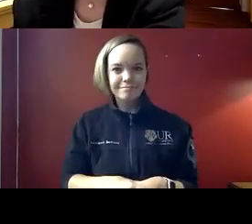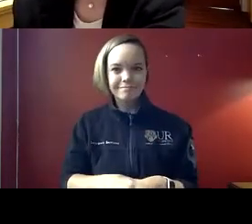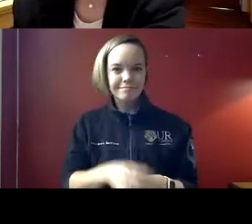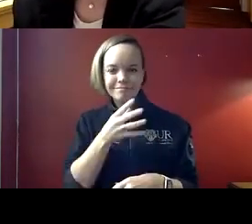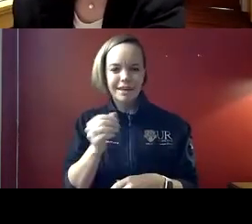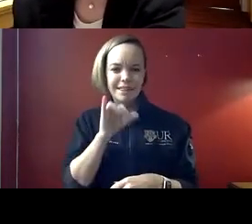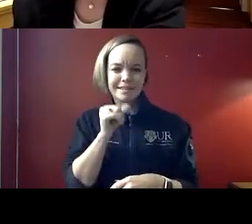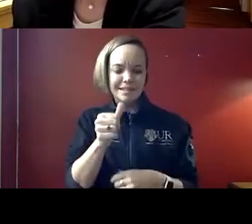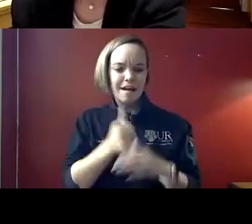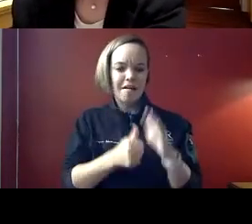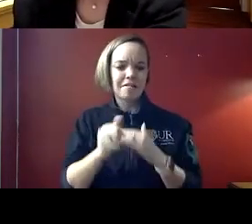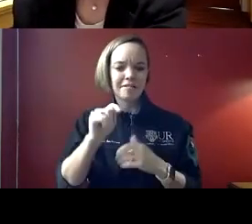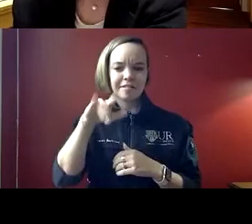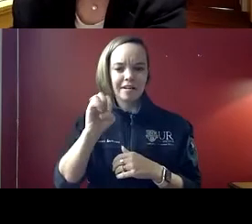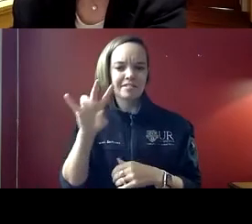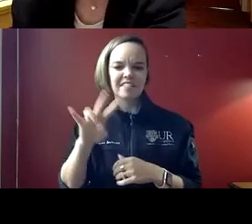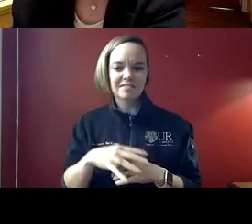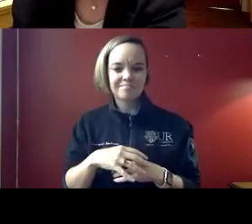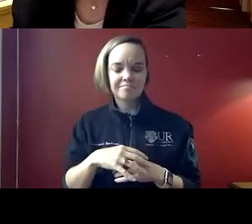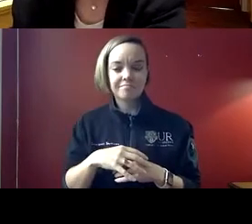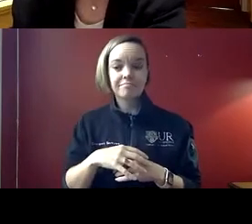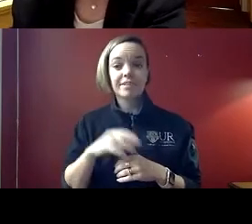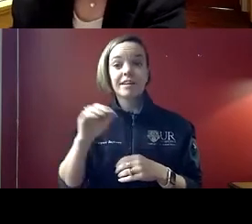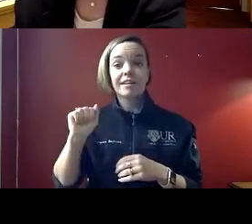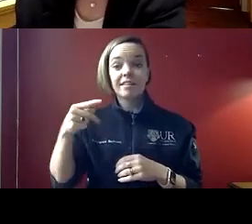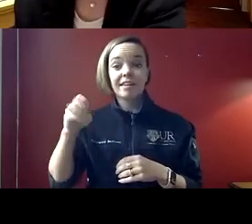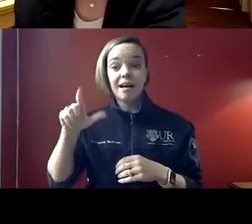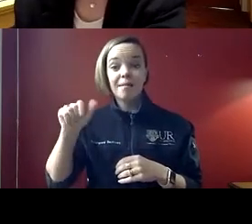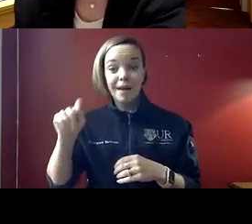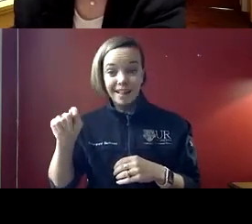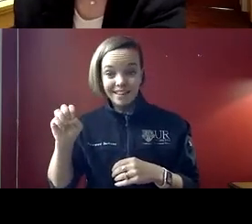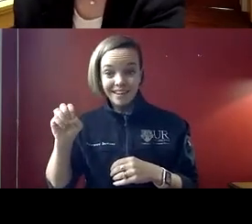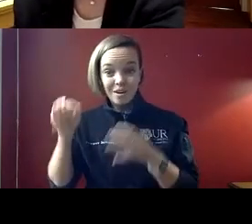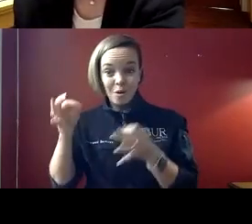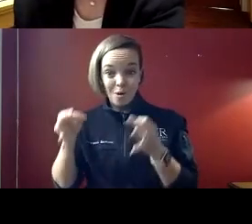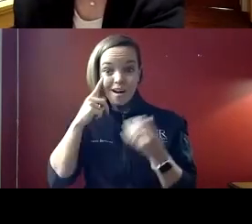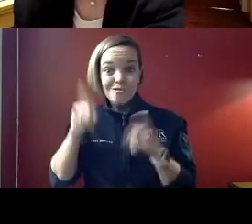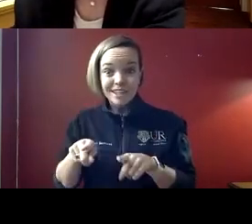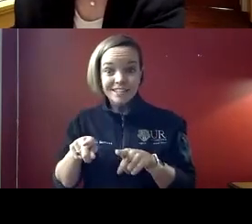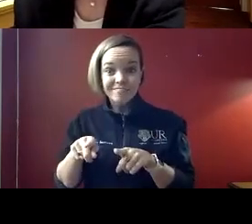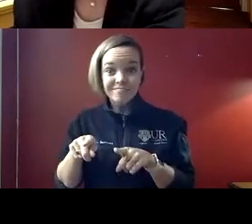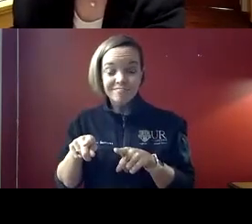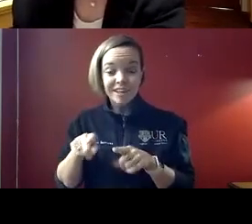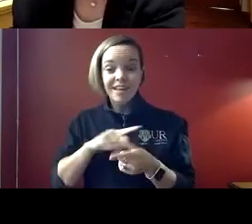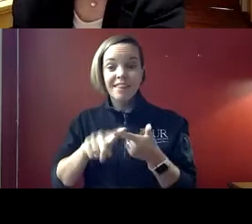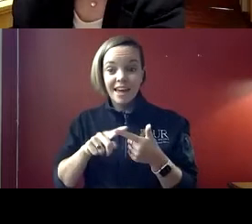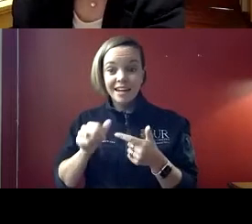covered by Title VII. And the appellate court agreed with it. And it went up to the US Supreme Court, and they